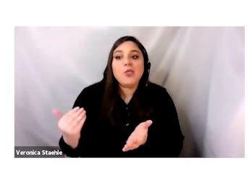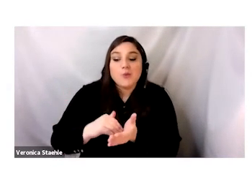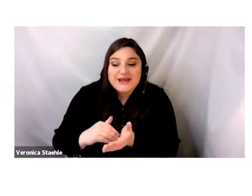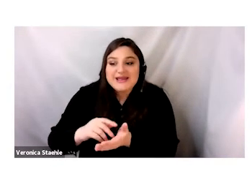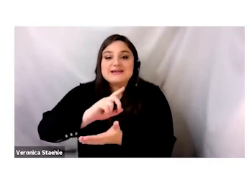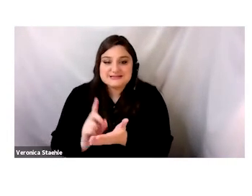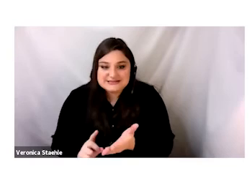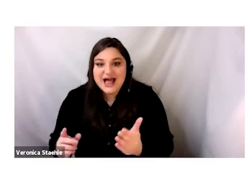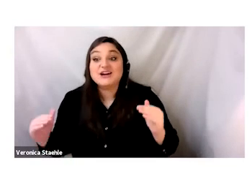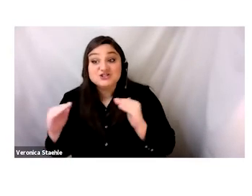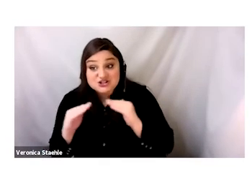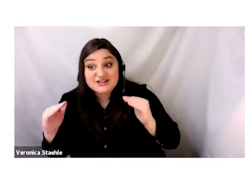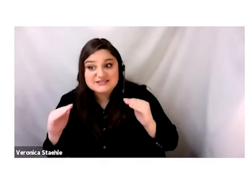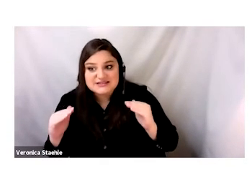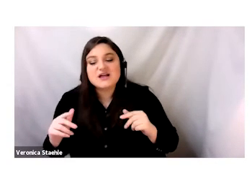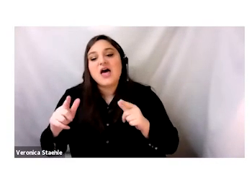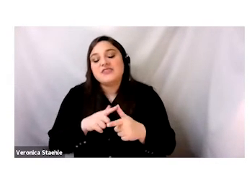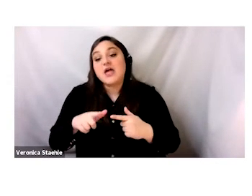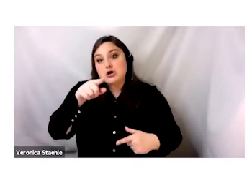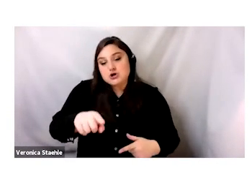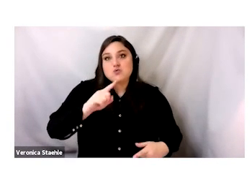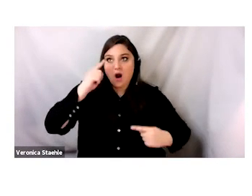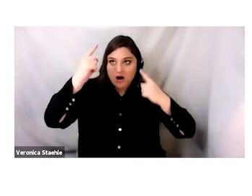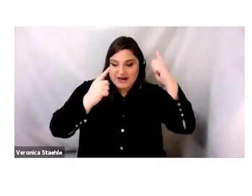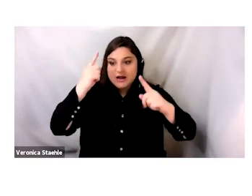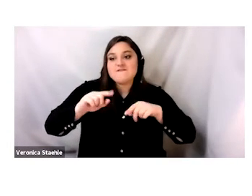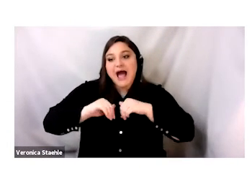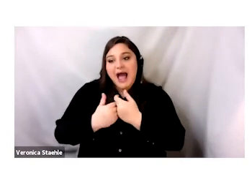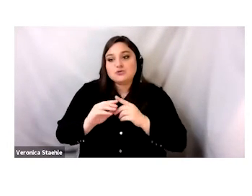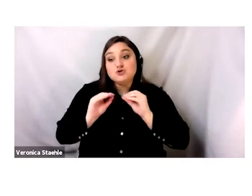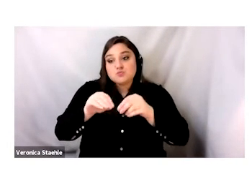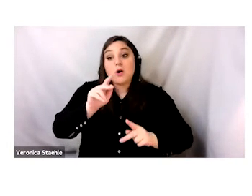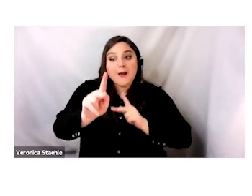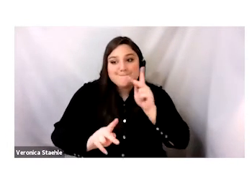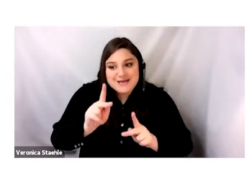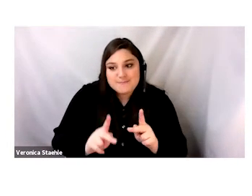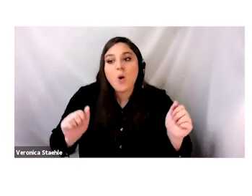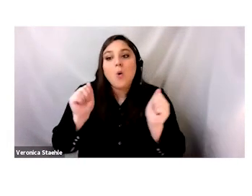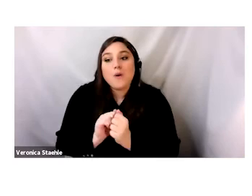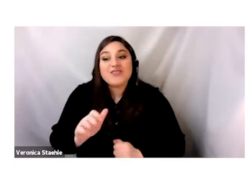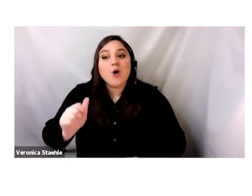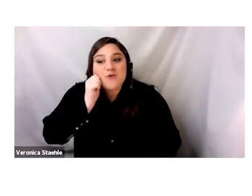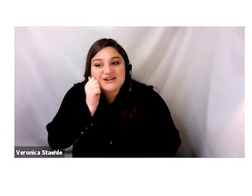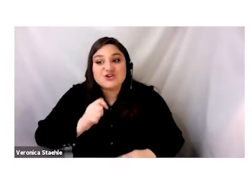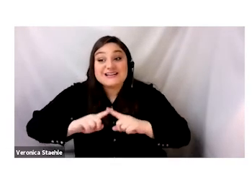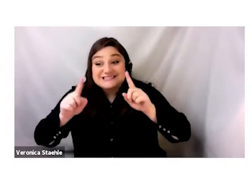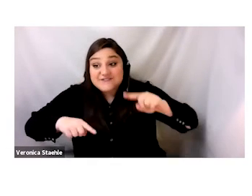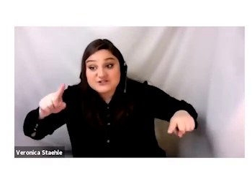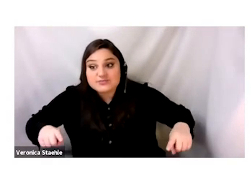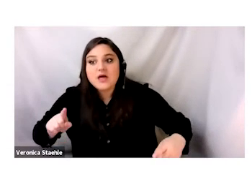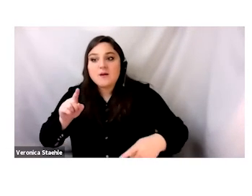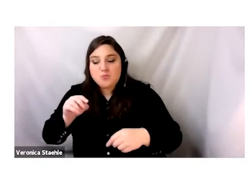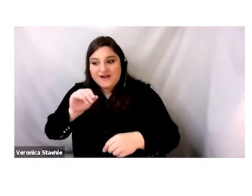are applying it. So you're putting people and racial and ethnic equity first. You're embedded in the community you're working to change.